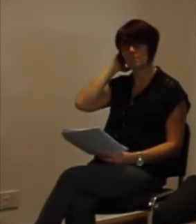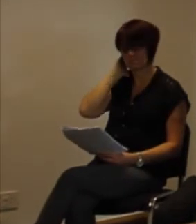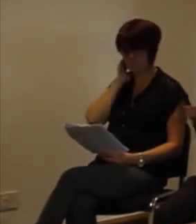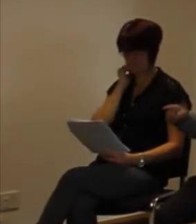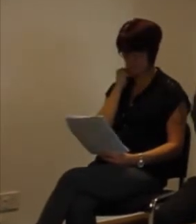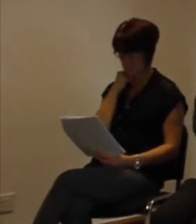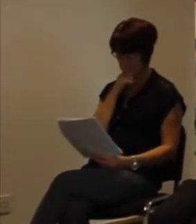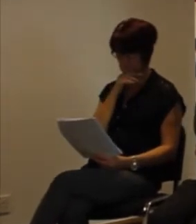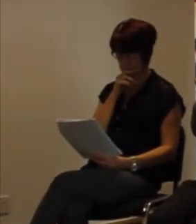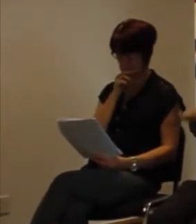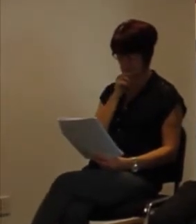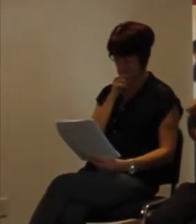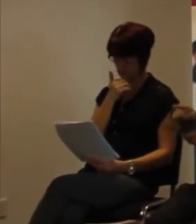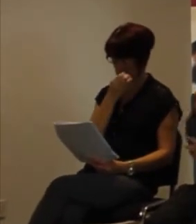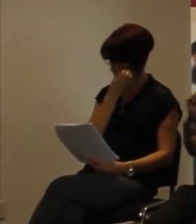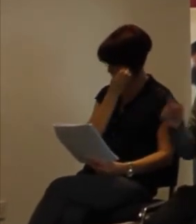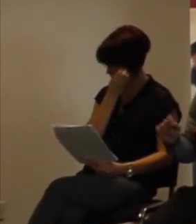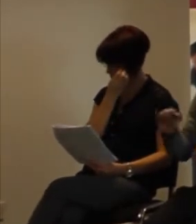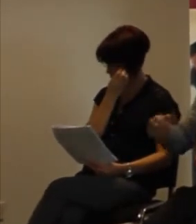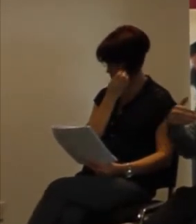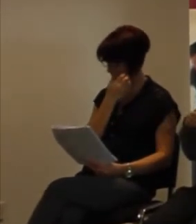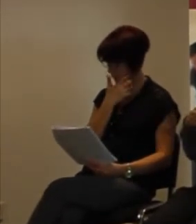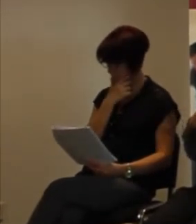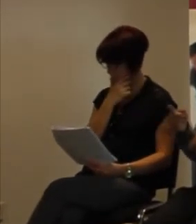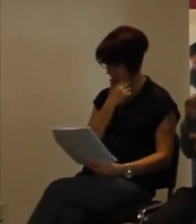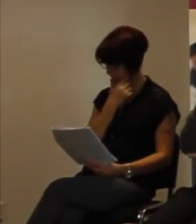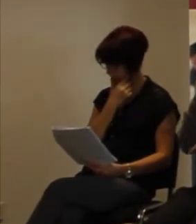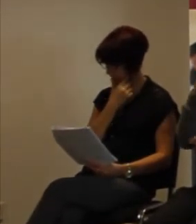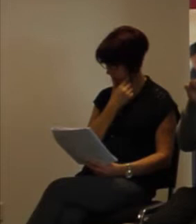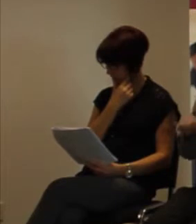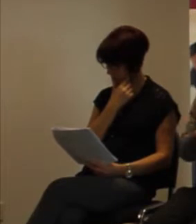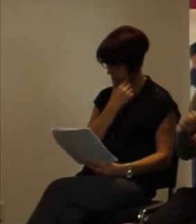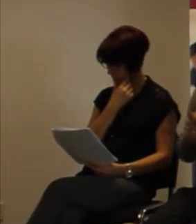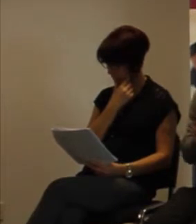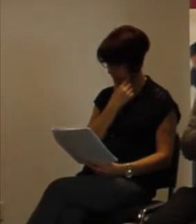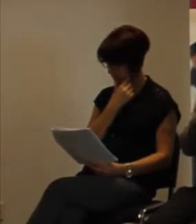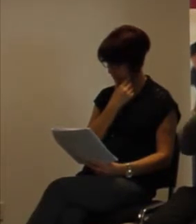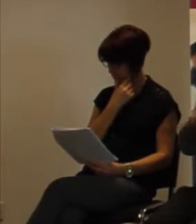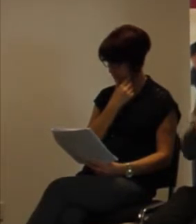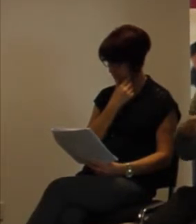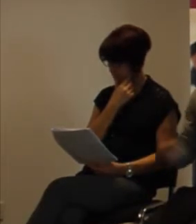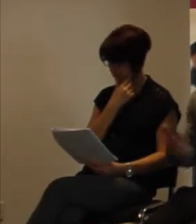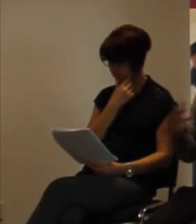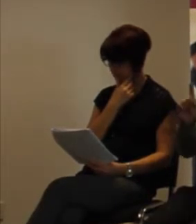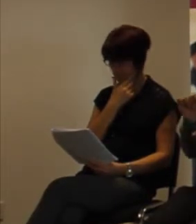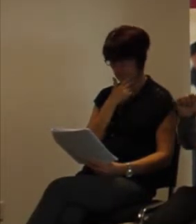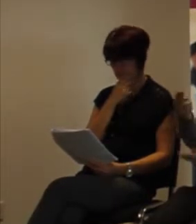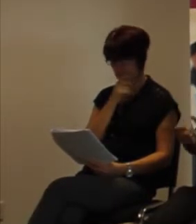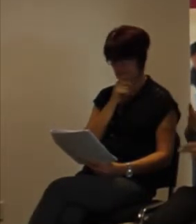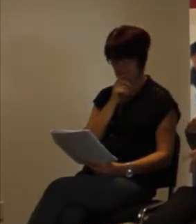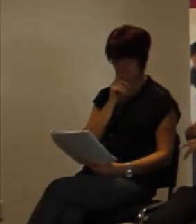learner is affected, and also where there is a time constraint to assessment. If you